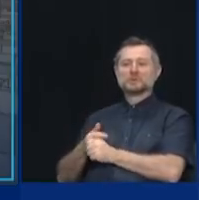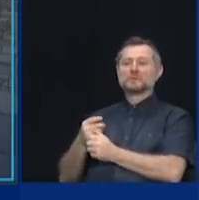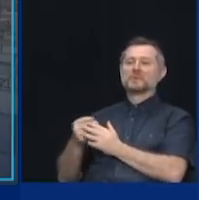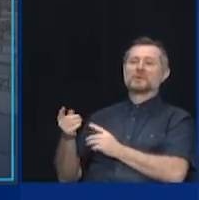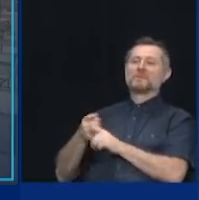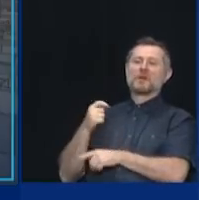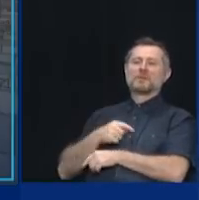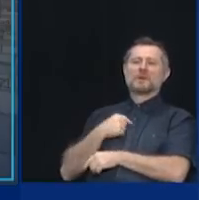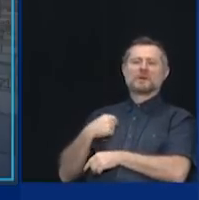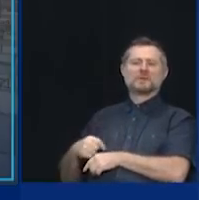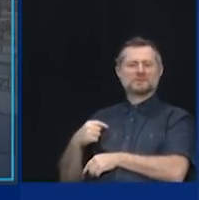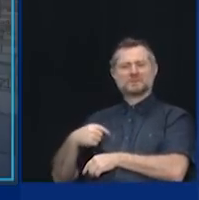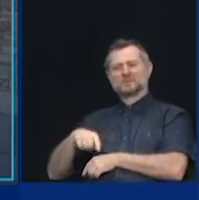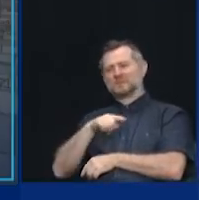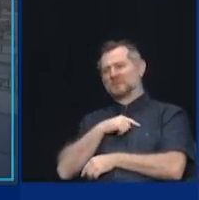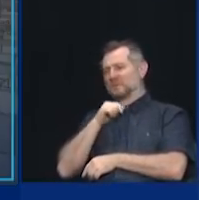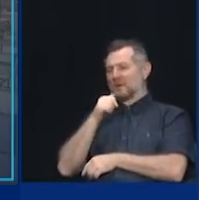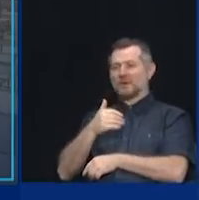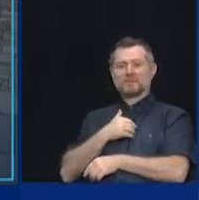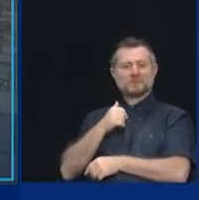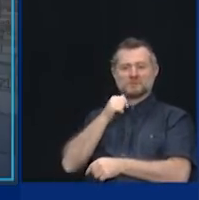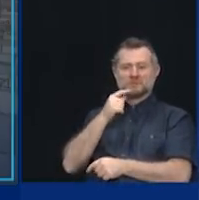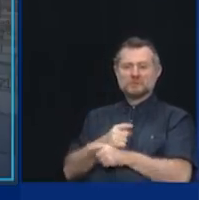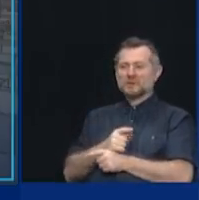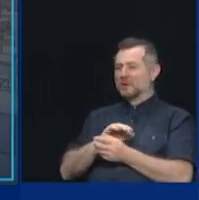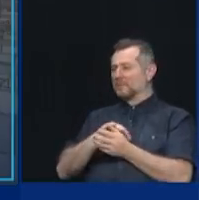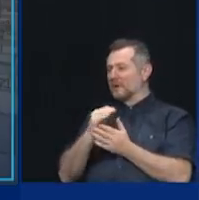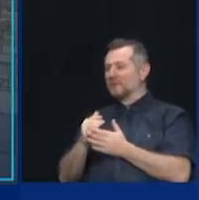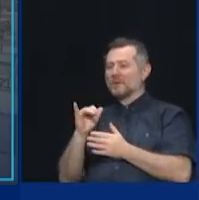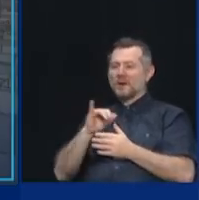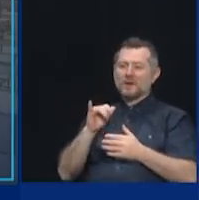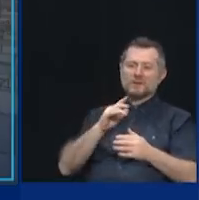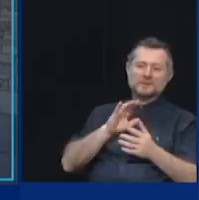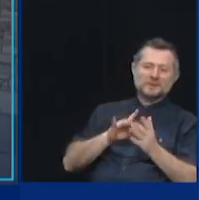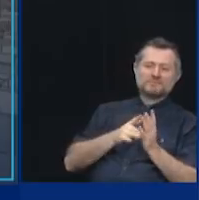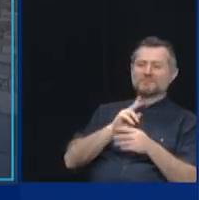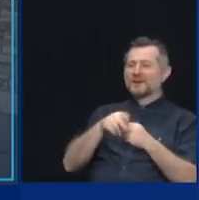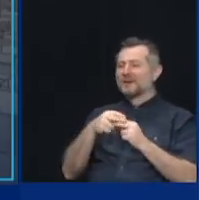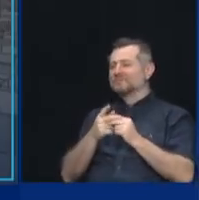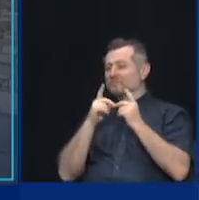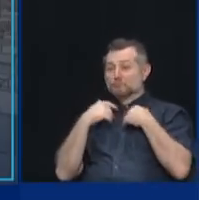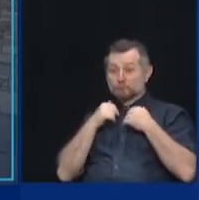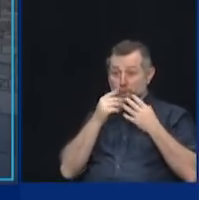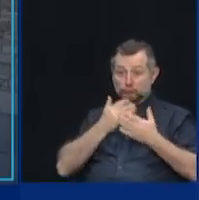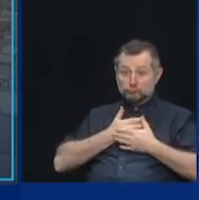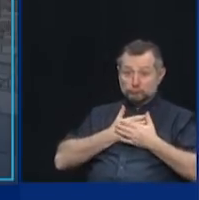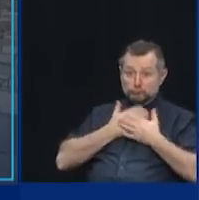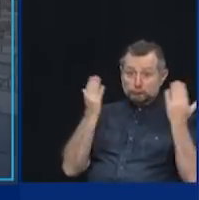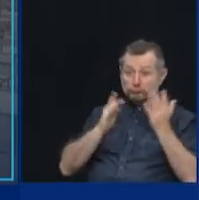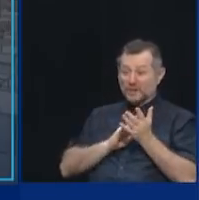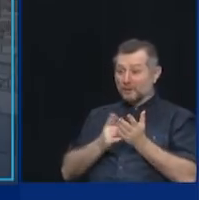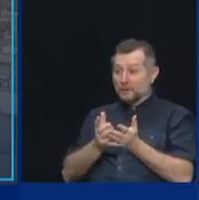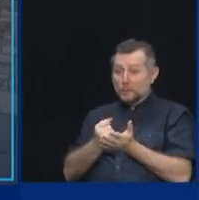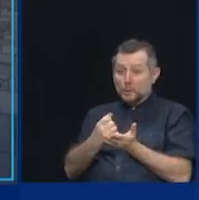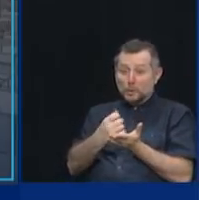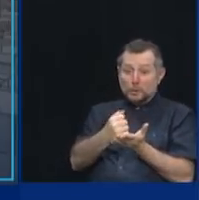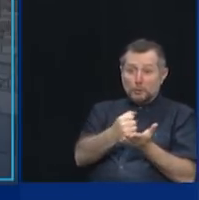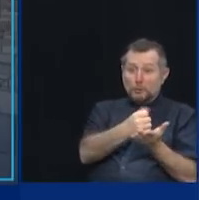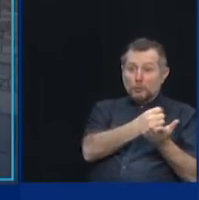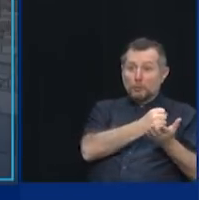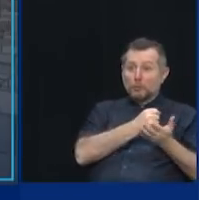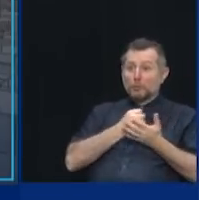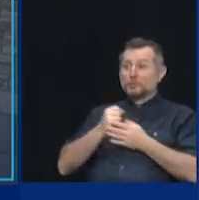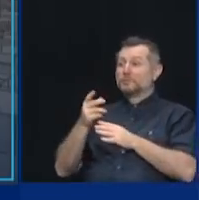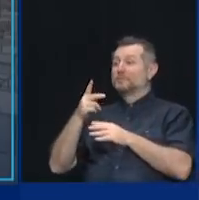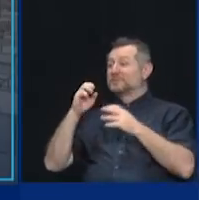the right medicines. We ran out of supplies. We didn't have PPE. Nurses were going out there to